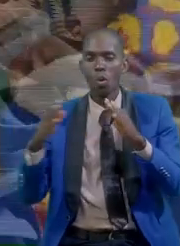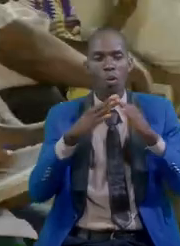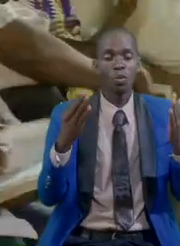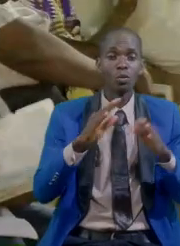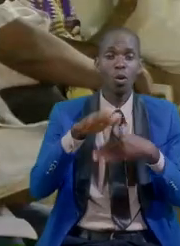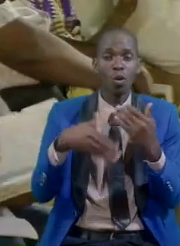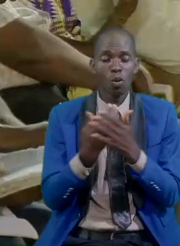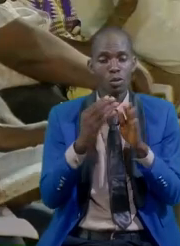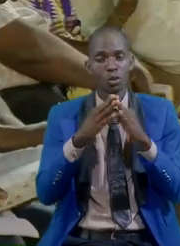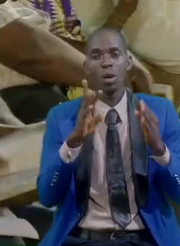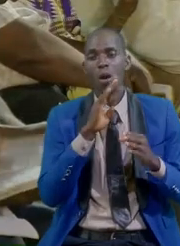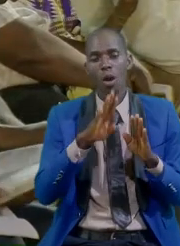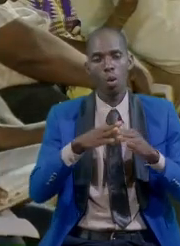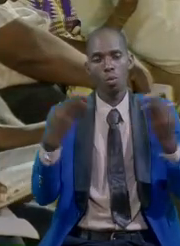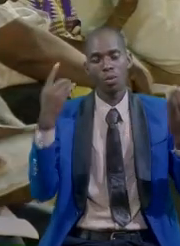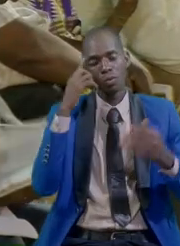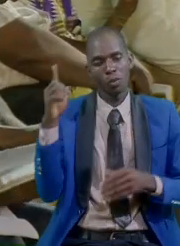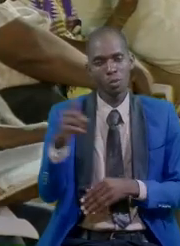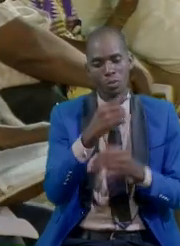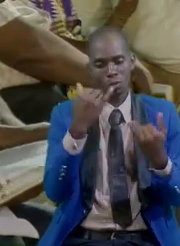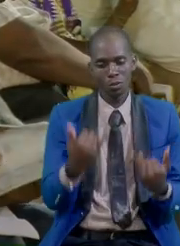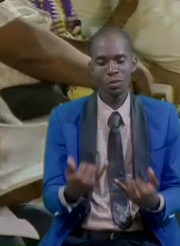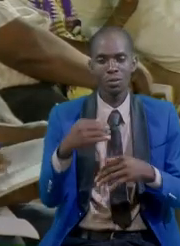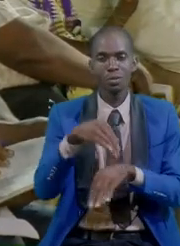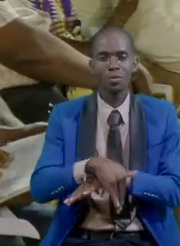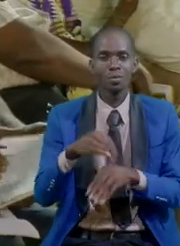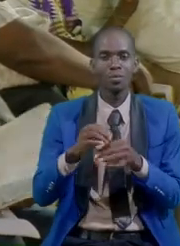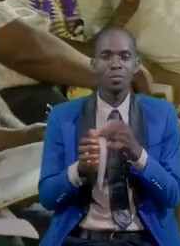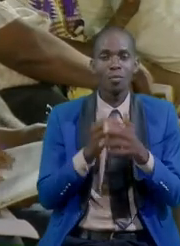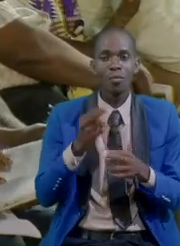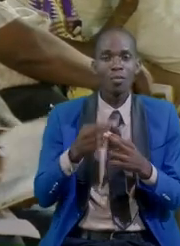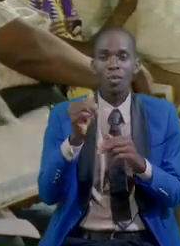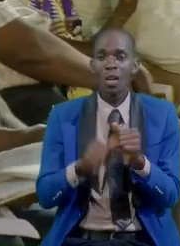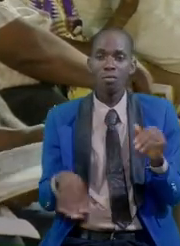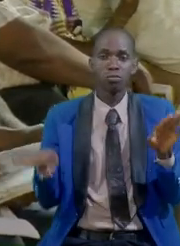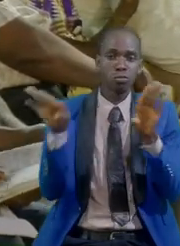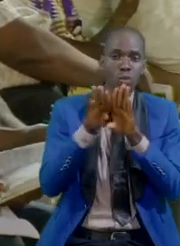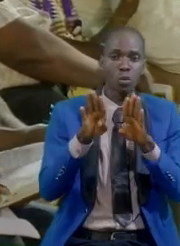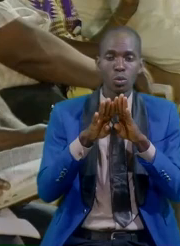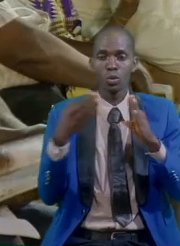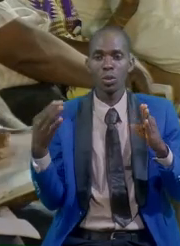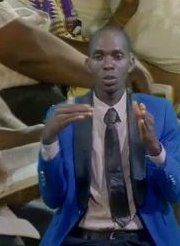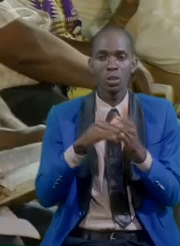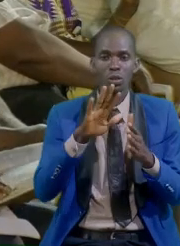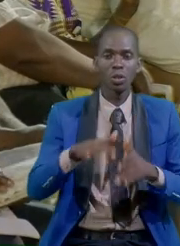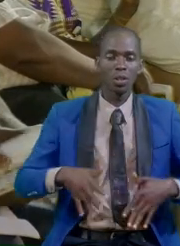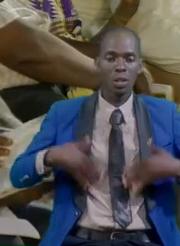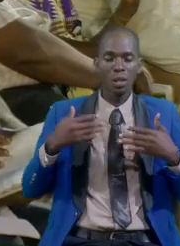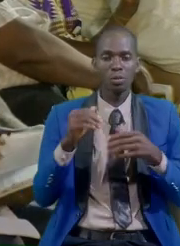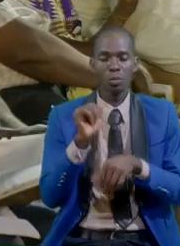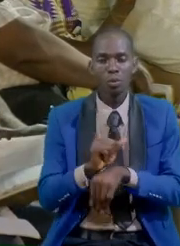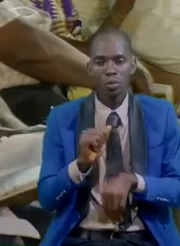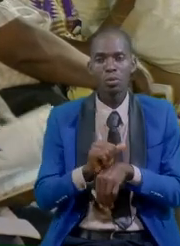now. Every door that has been closed in your life, your family, your profession, in your